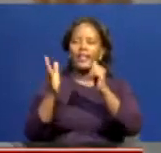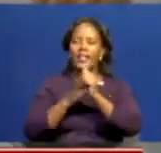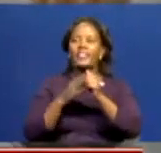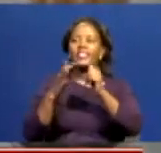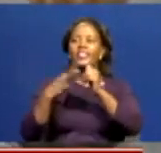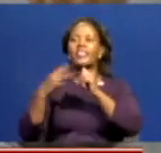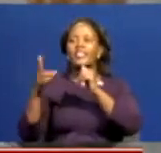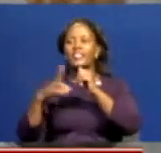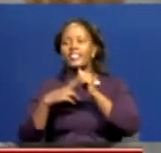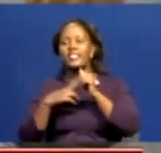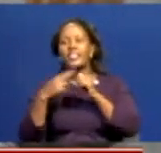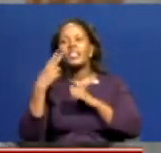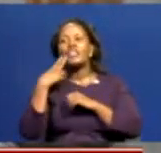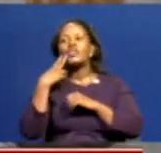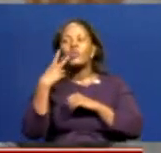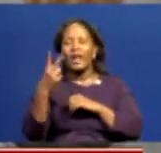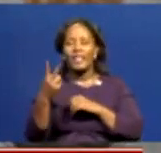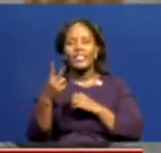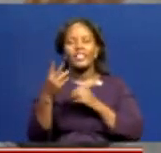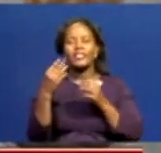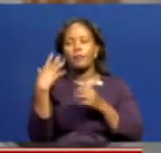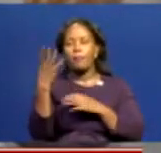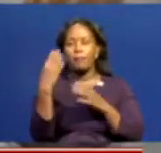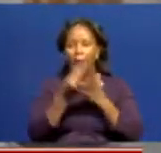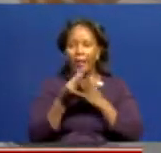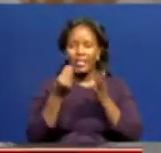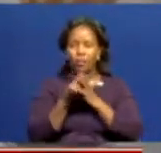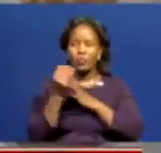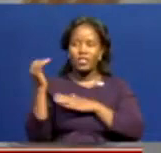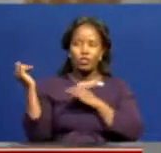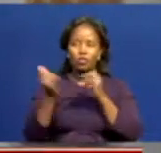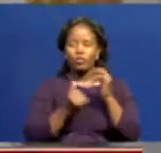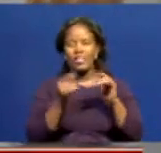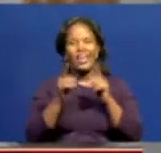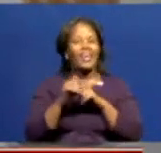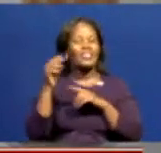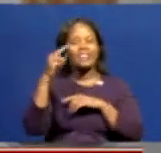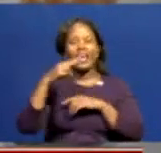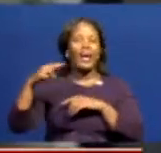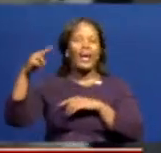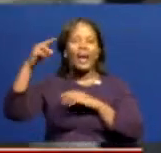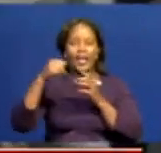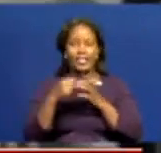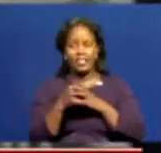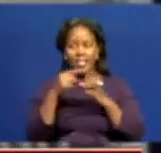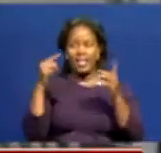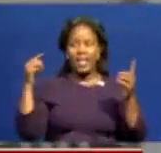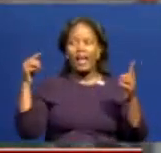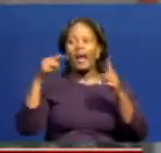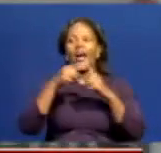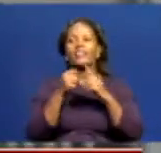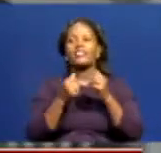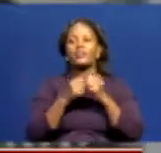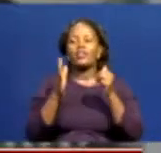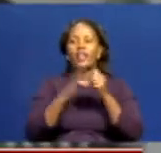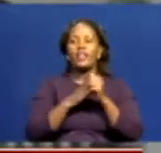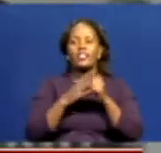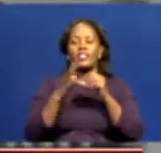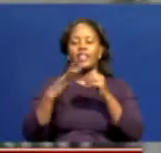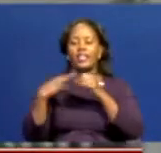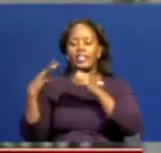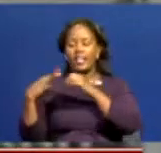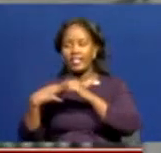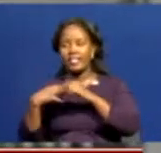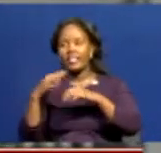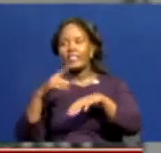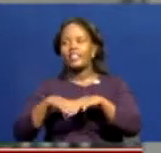200 shillings note was introduced, the highest denomination. This was until 1988, when a 500